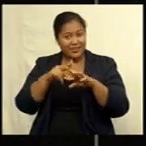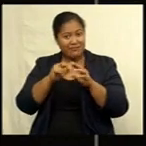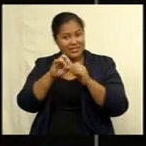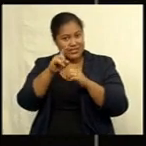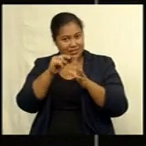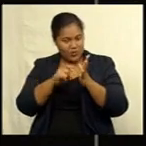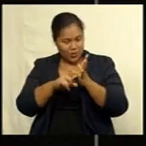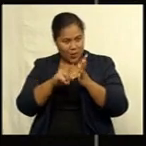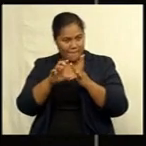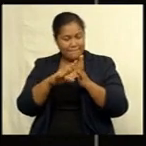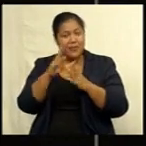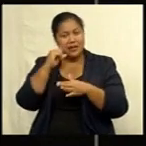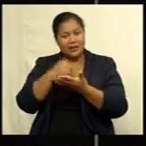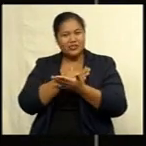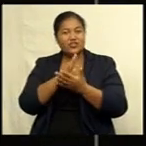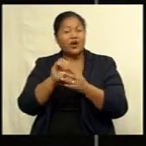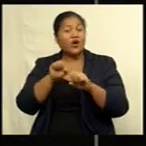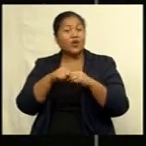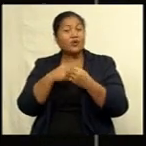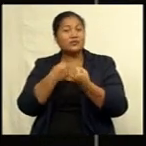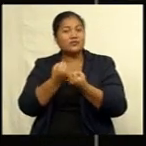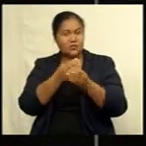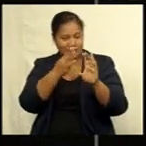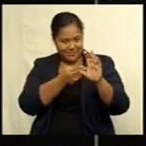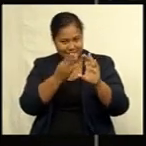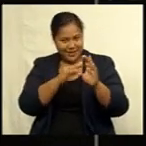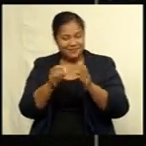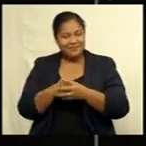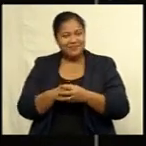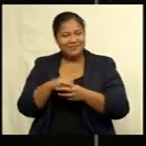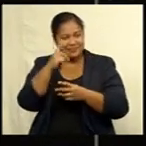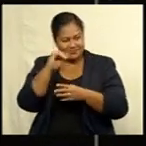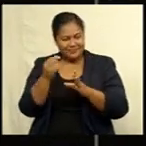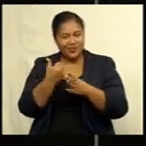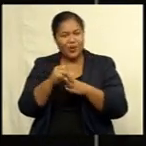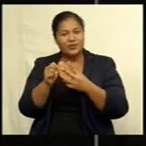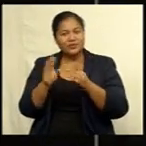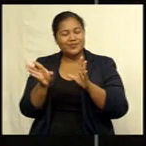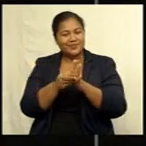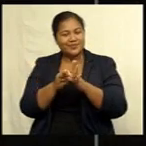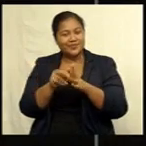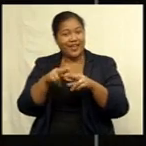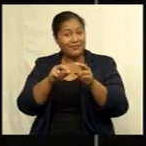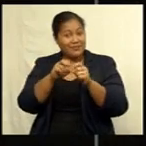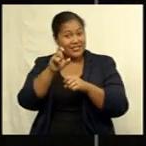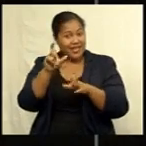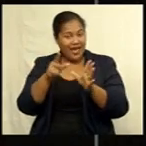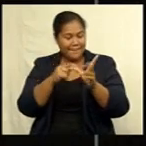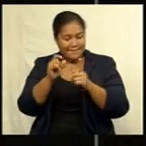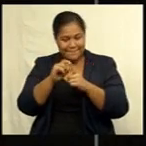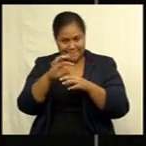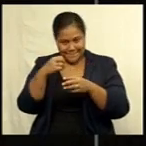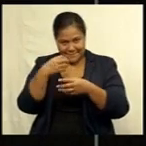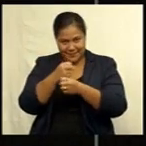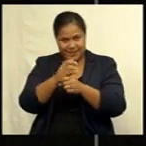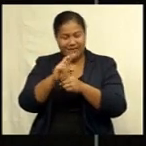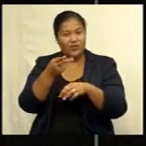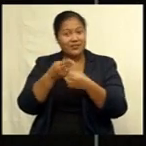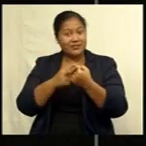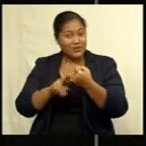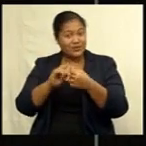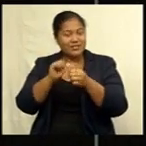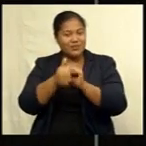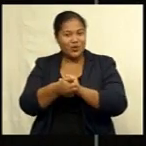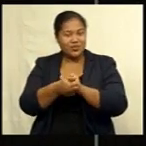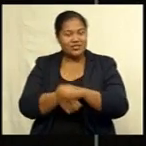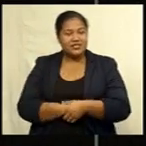fbcnews@fbc.com.fj, or share it with us via our social media accounts. You can also download our FBC app to keep updated with the very latest in news